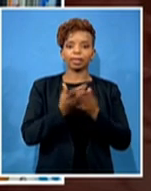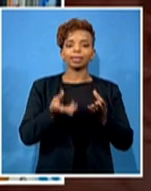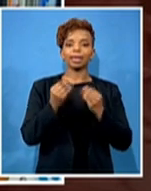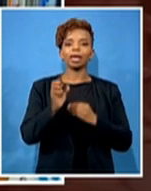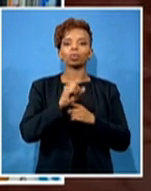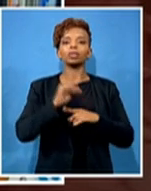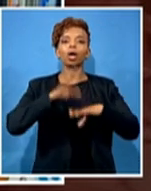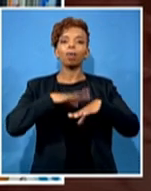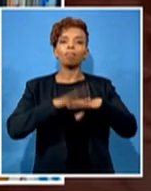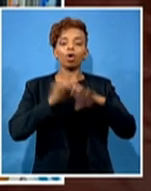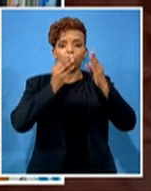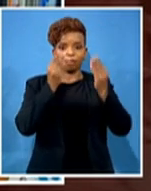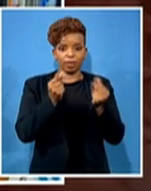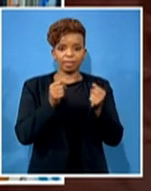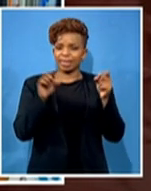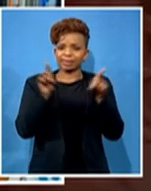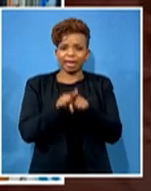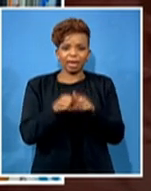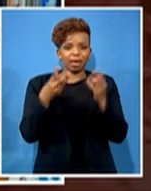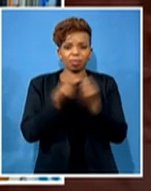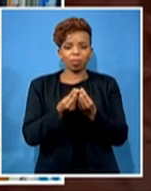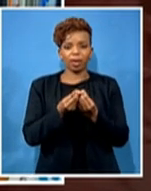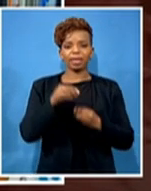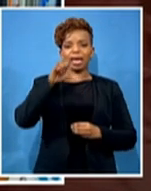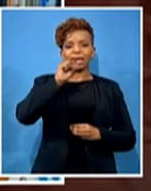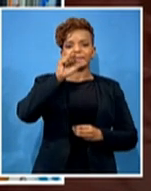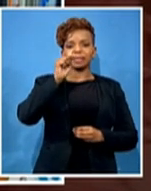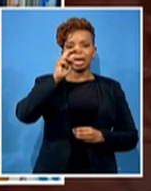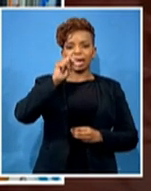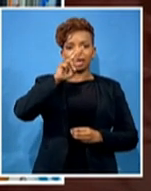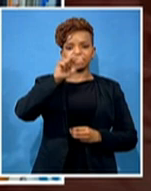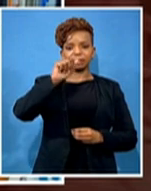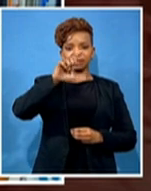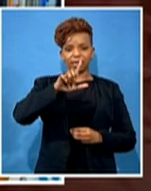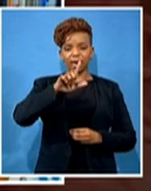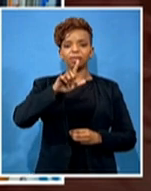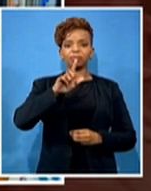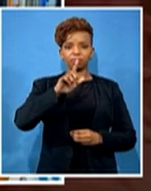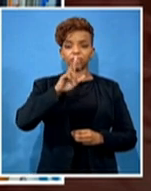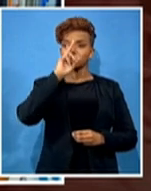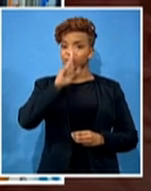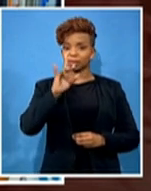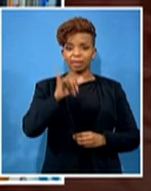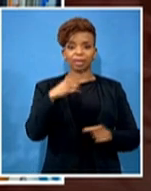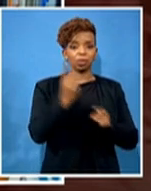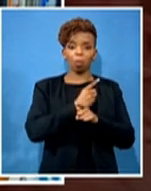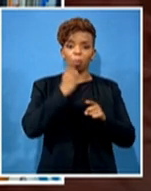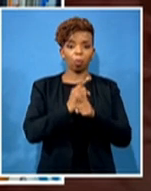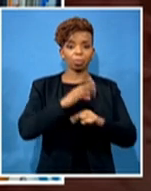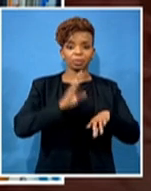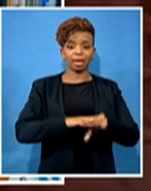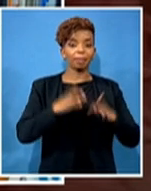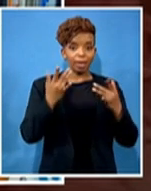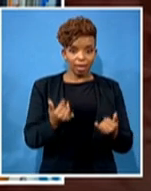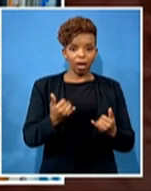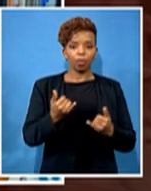Agency, SANRAL. So, you know, we see that all the time, but this time around it's the government being helped out, and we know